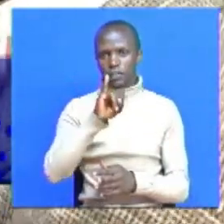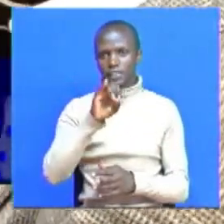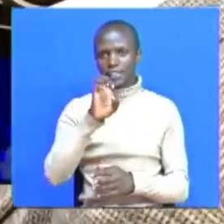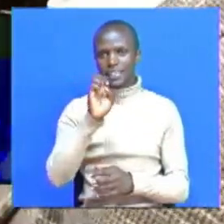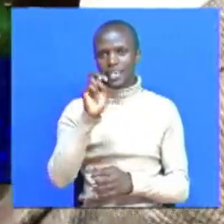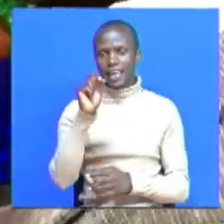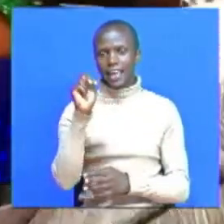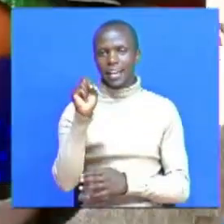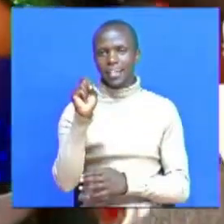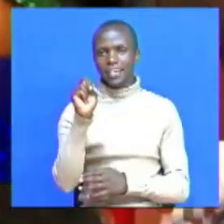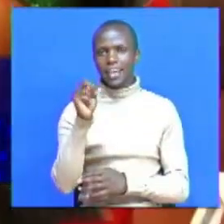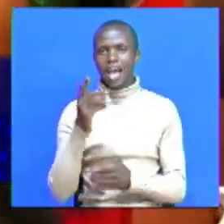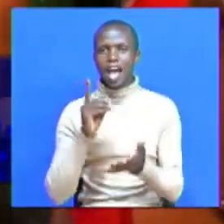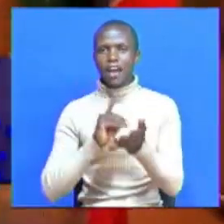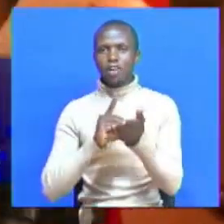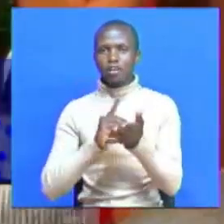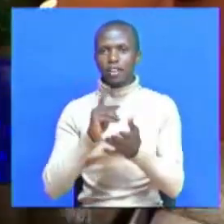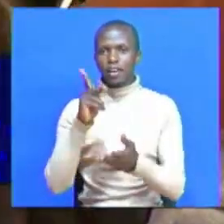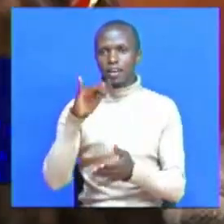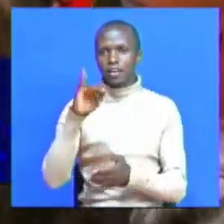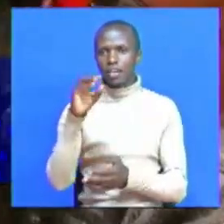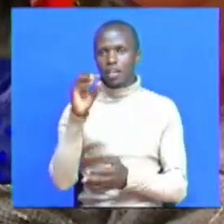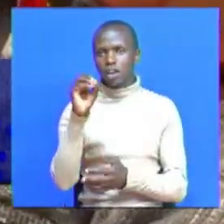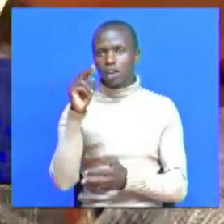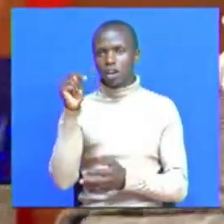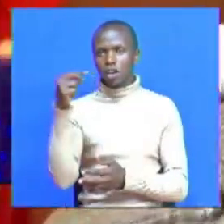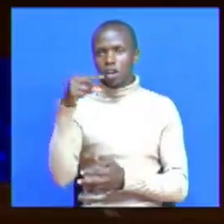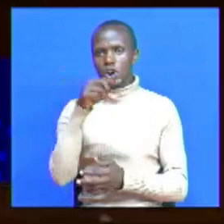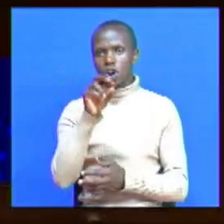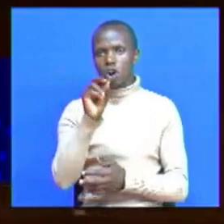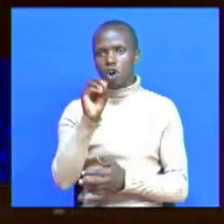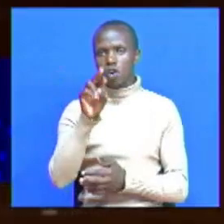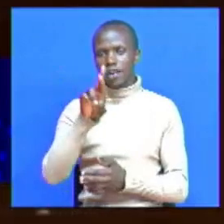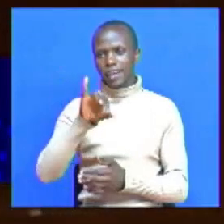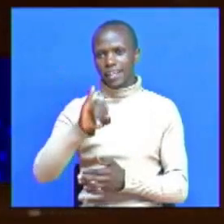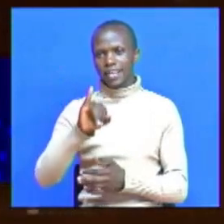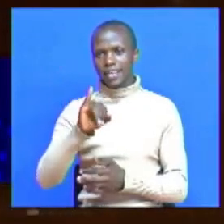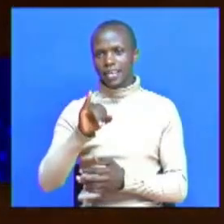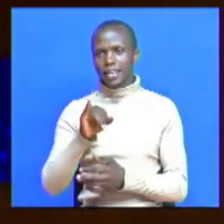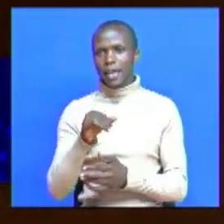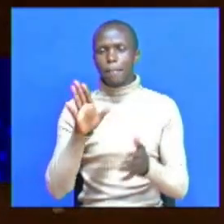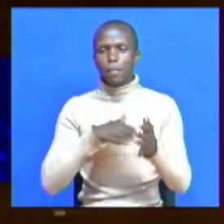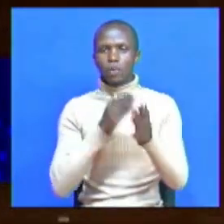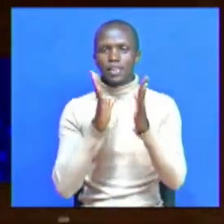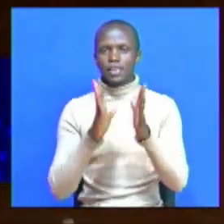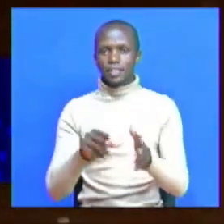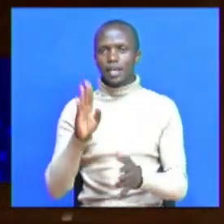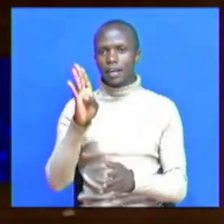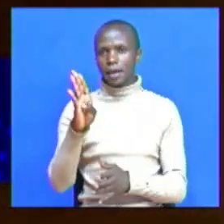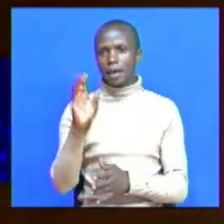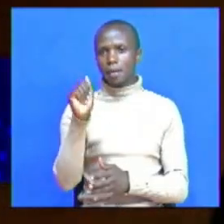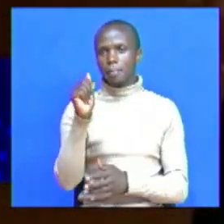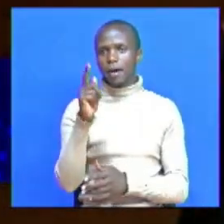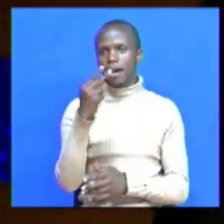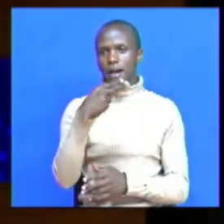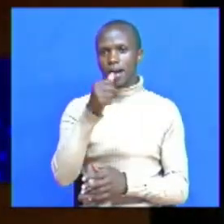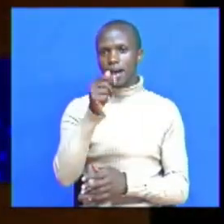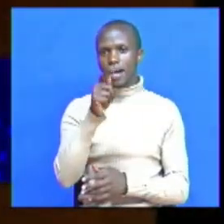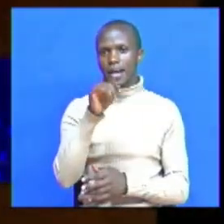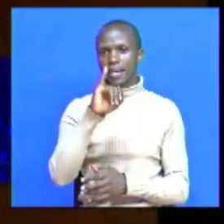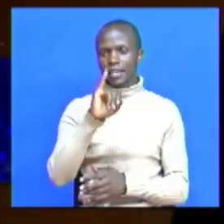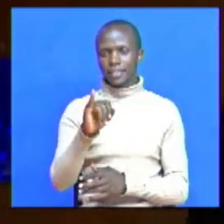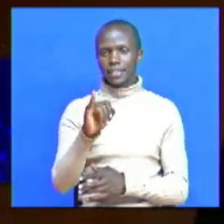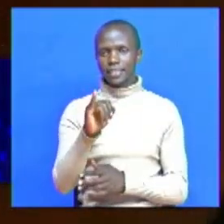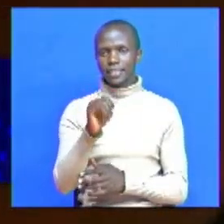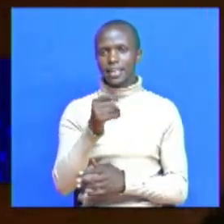Chipkizi, Dr. Kingori and musician Bahati. Cabinet Secretary Youth Affairs Sports and Arts Ababu Namwamba, in a speech read on behalf of by